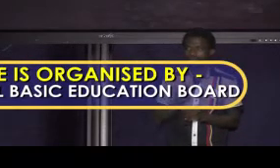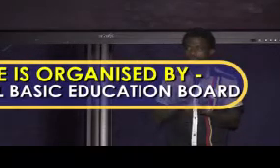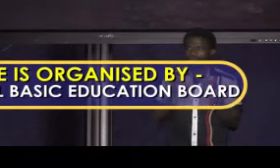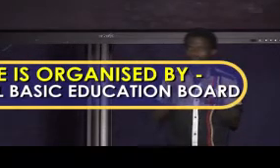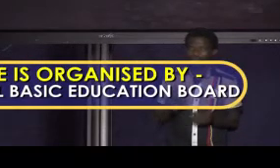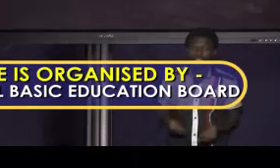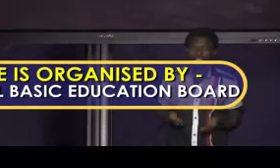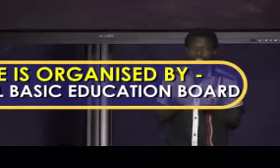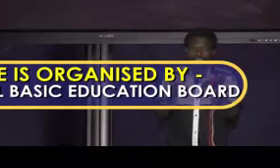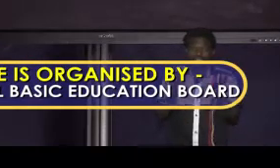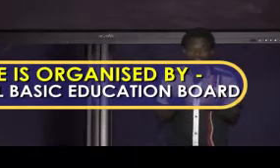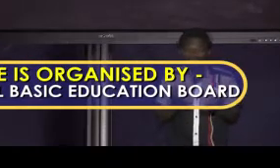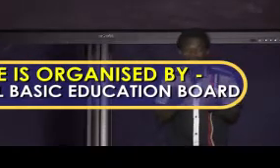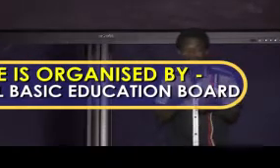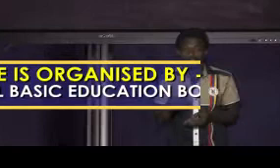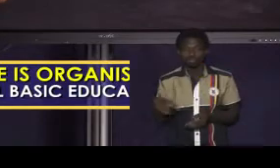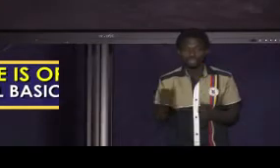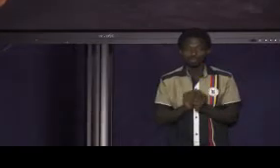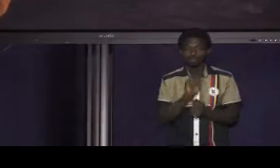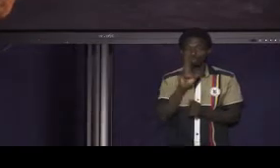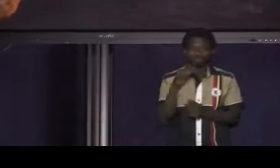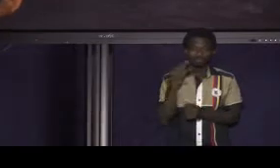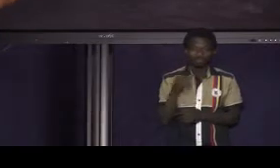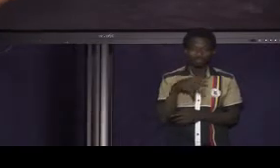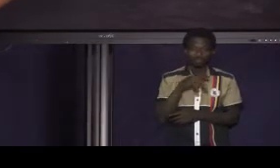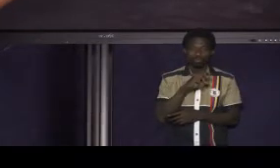object with the use of pulley.